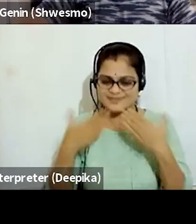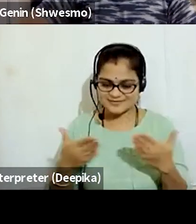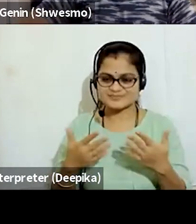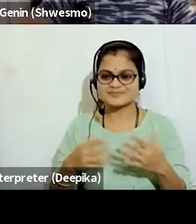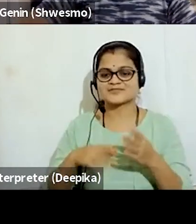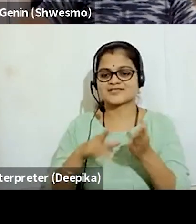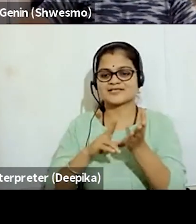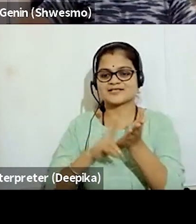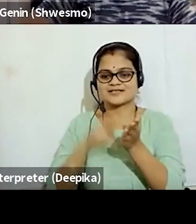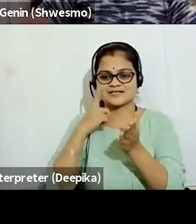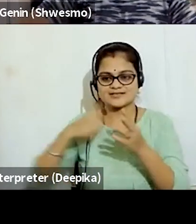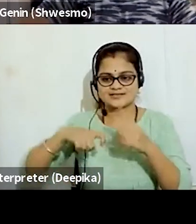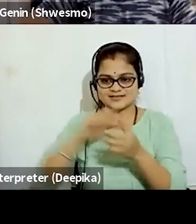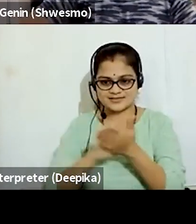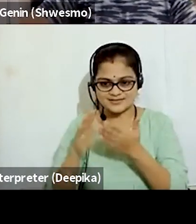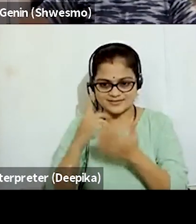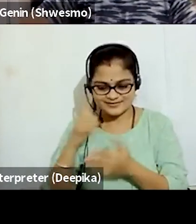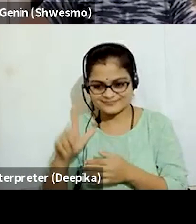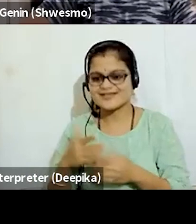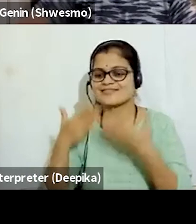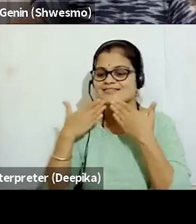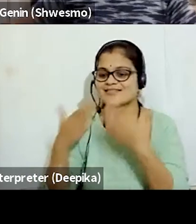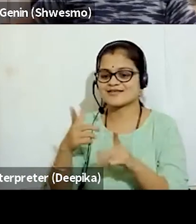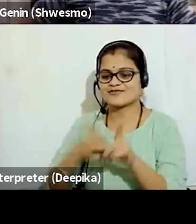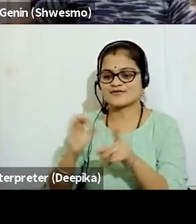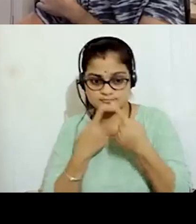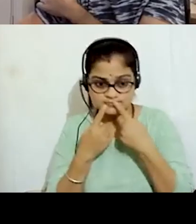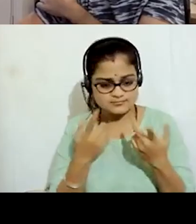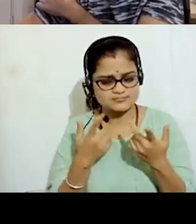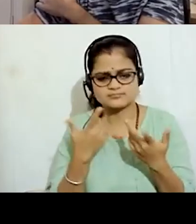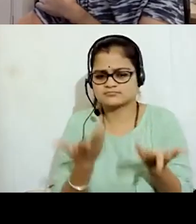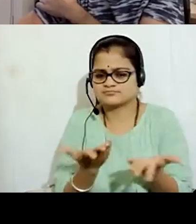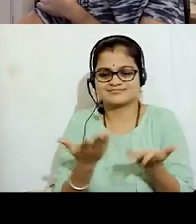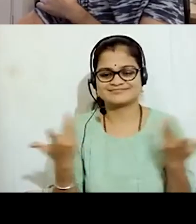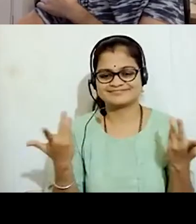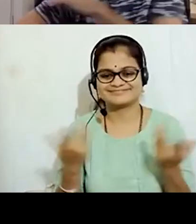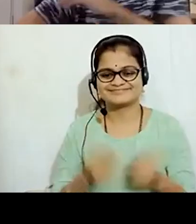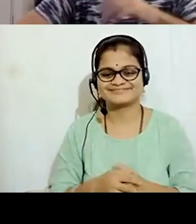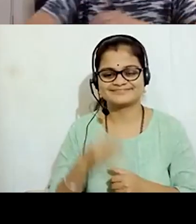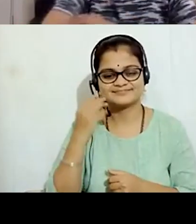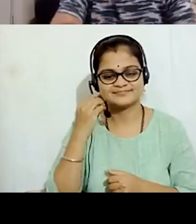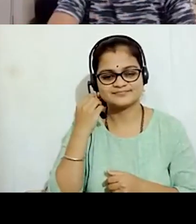Nikhil, for sharing Thank this you, with us. Yoel. Thanks. Yeah, absolutely. Okay, so